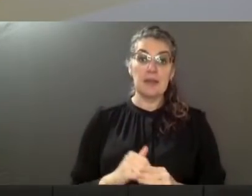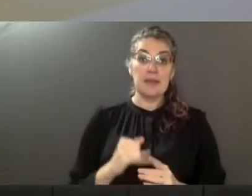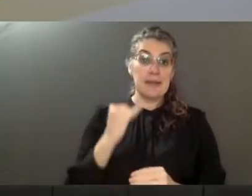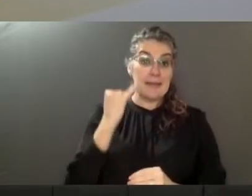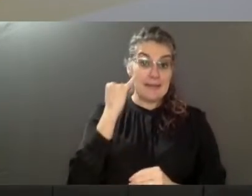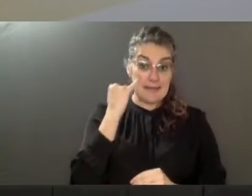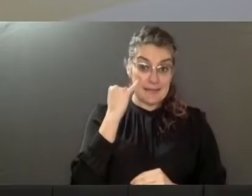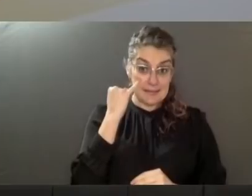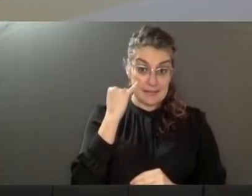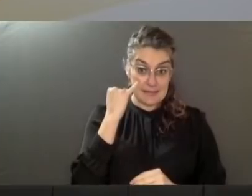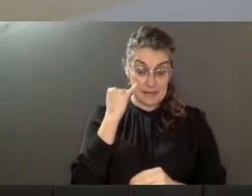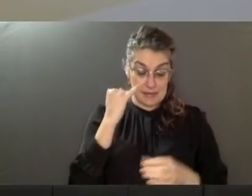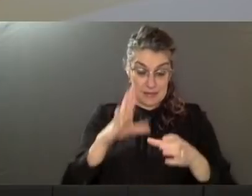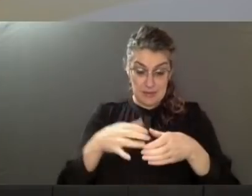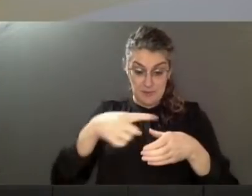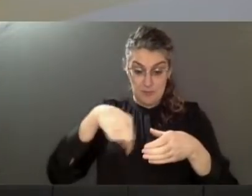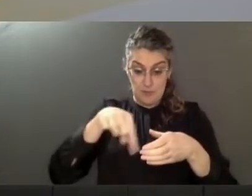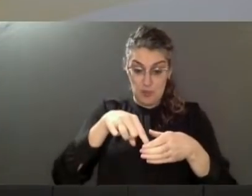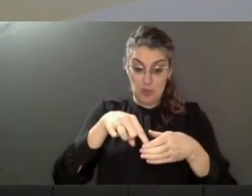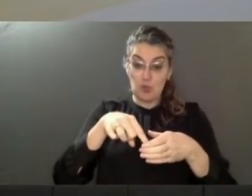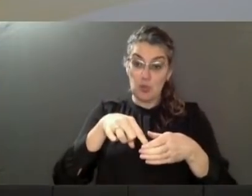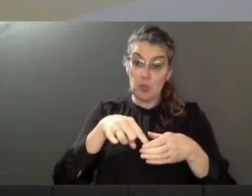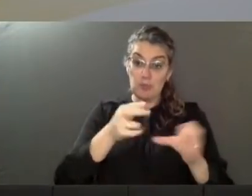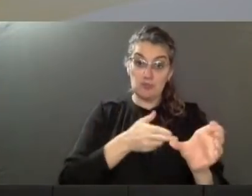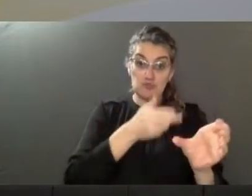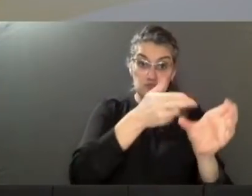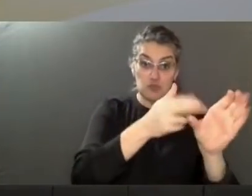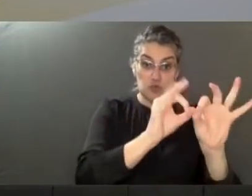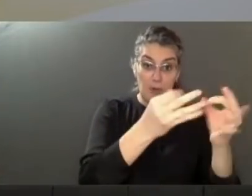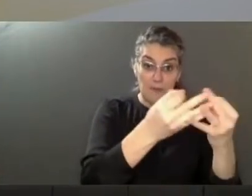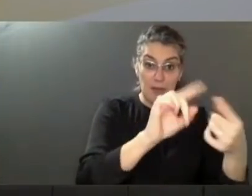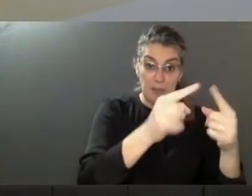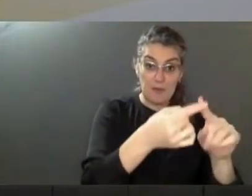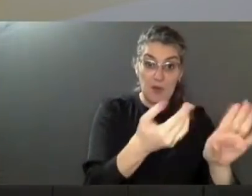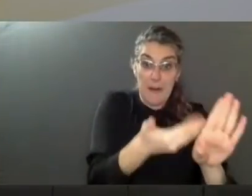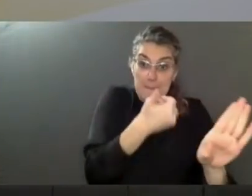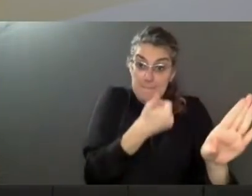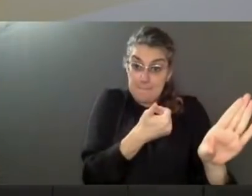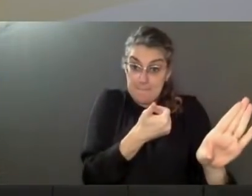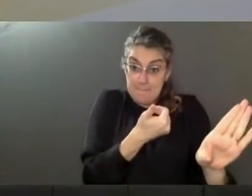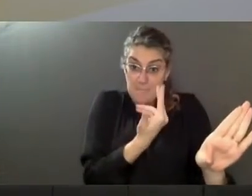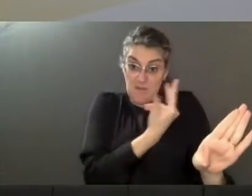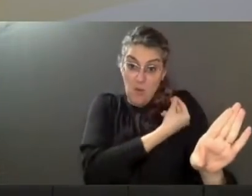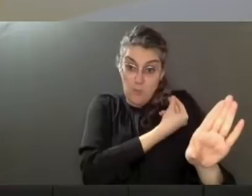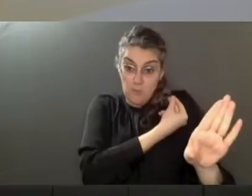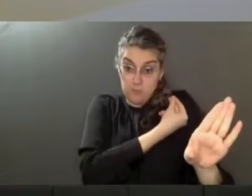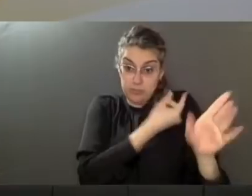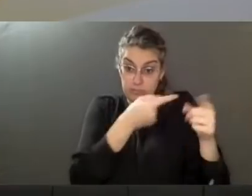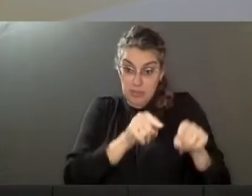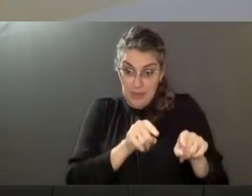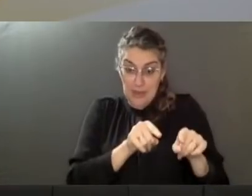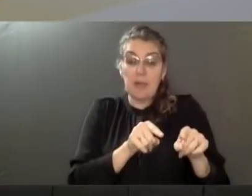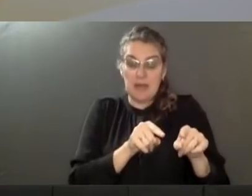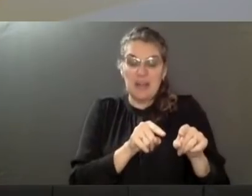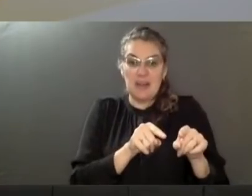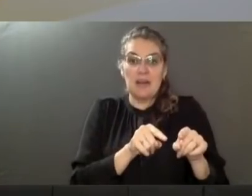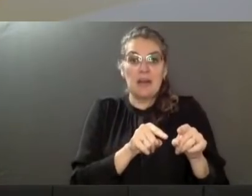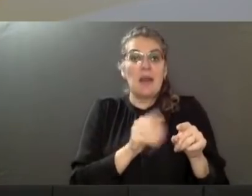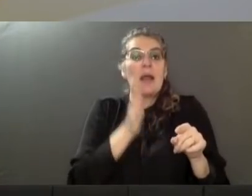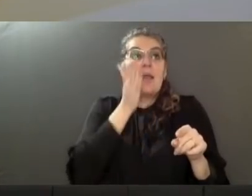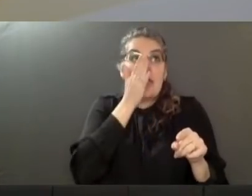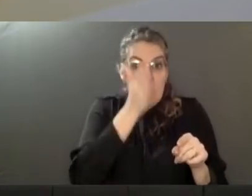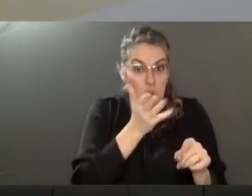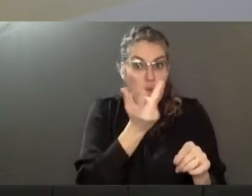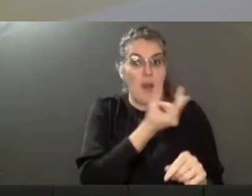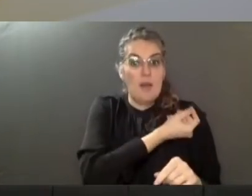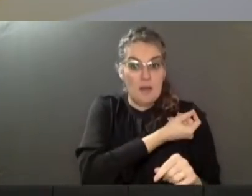residents go home with family before they're vaccinated, they will be vaccinated. Maybe not this week,